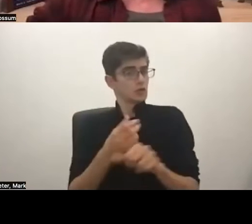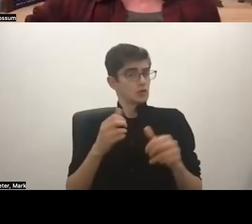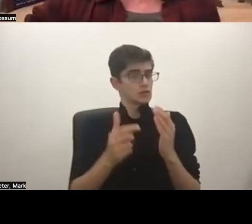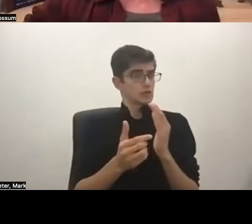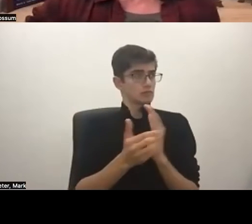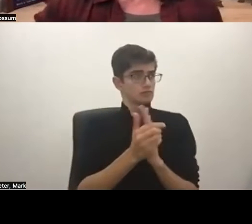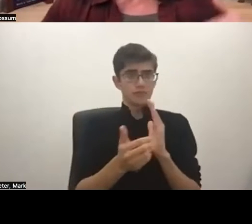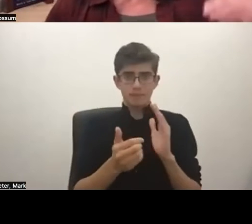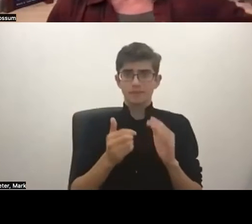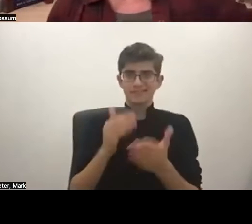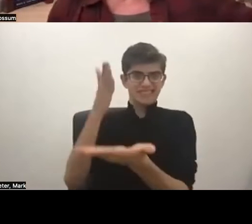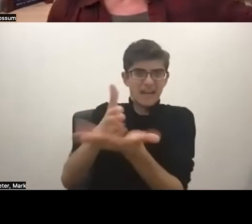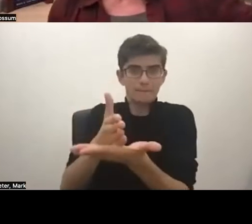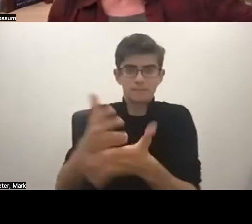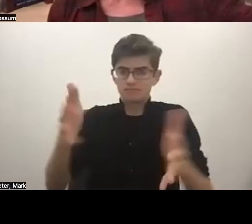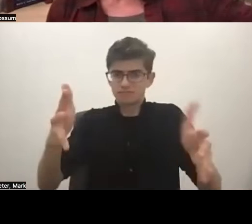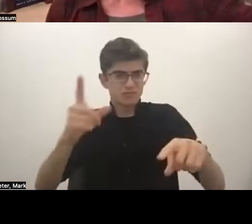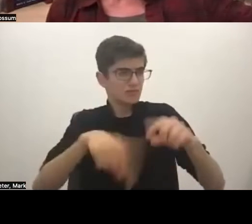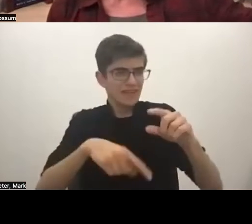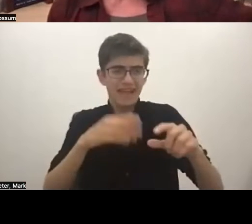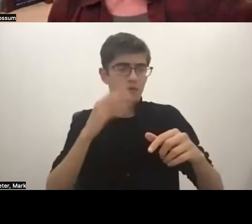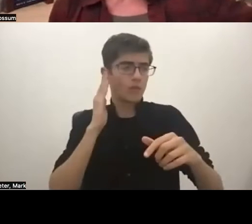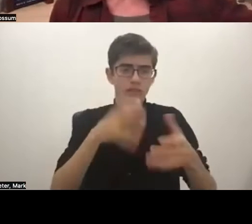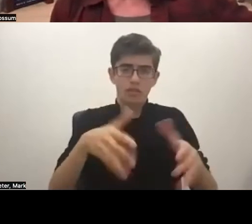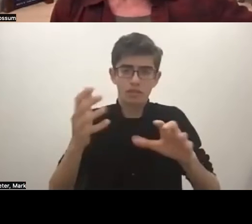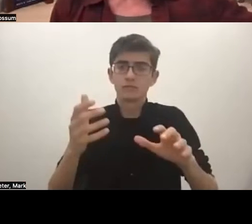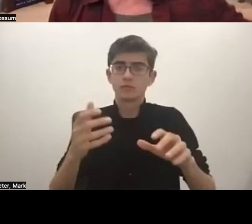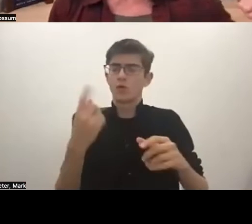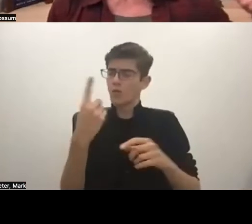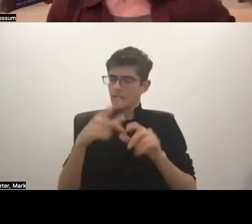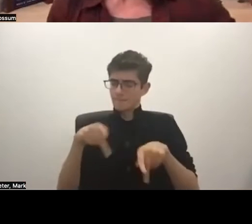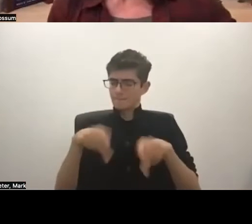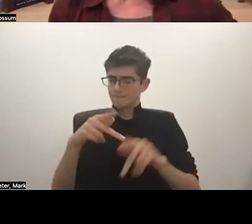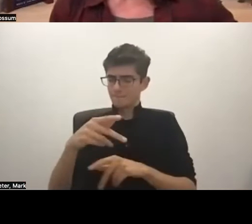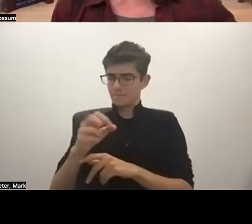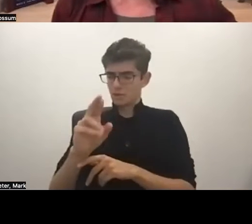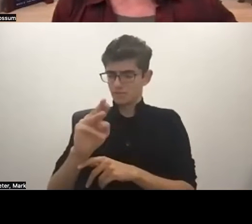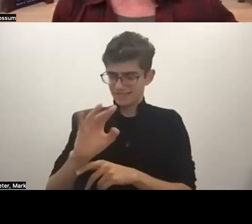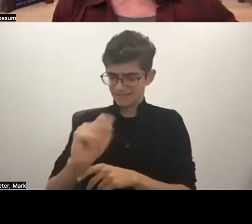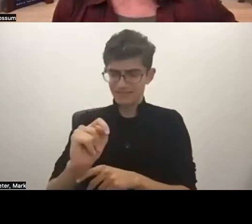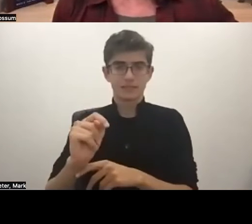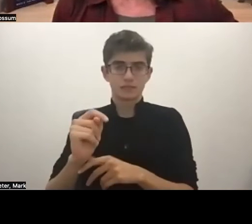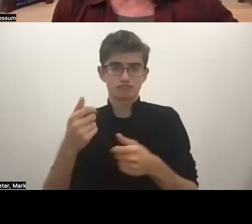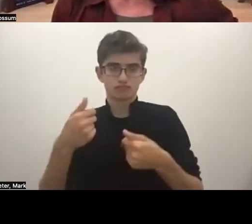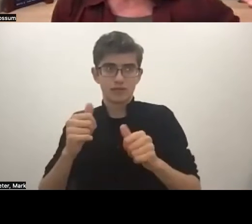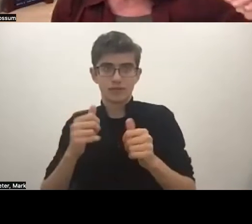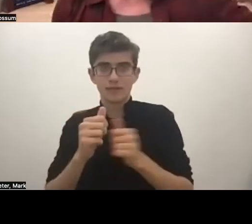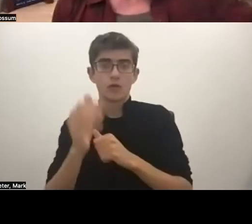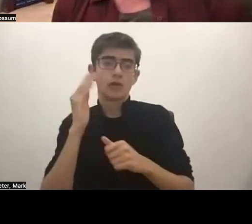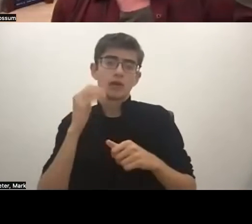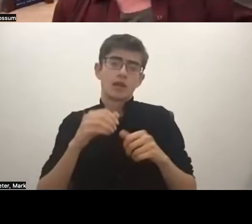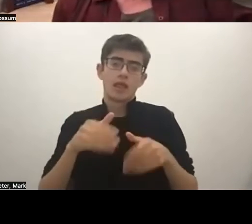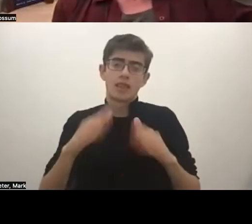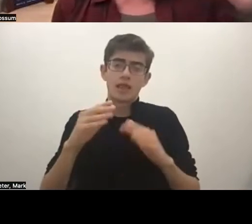environment and for human communities. We defeated a permit, had it voided, a permit that was going to allow the spreading of sewage